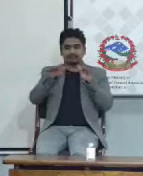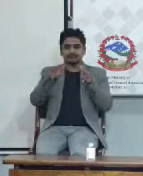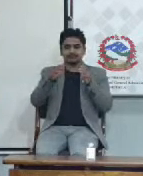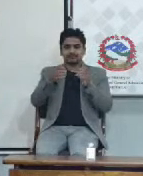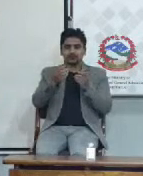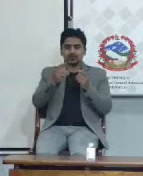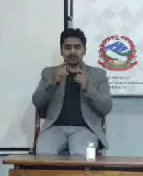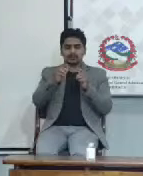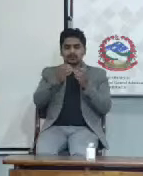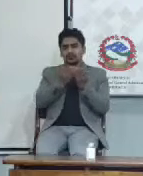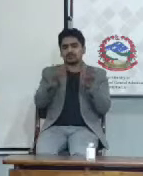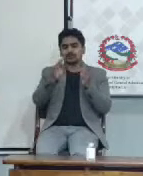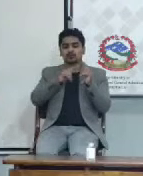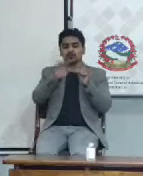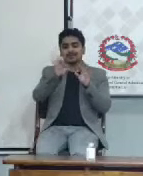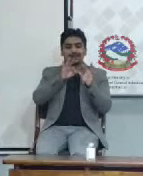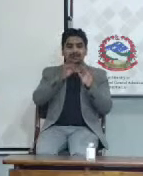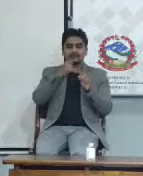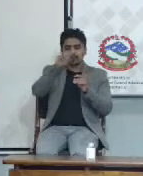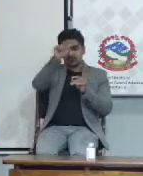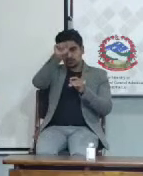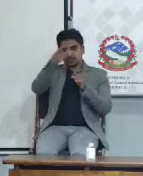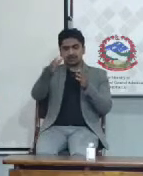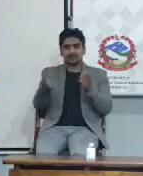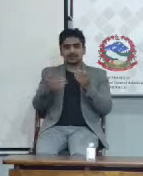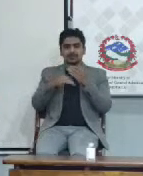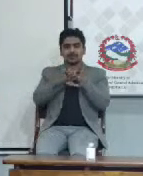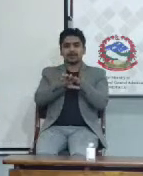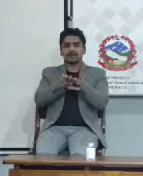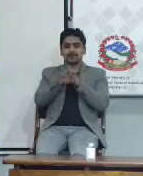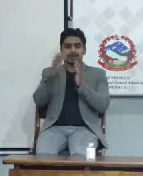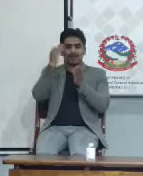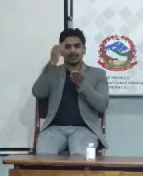inclusiveness in the language, whether that is the